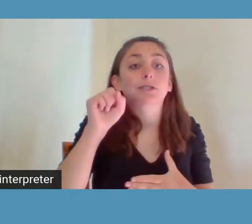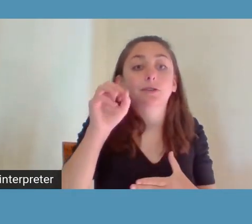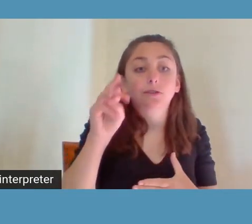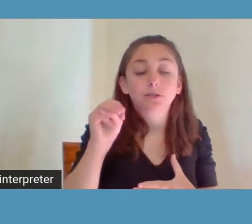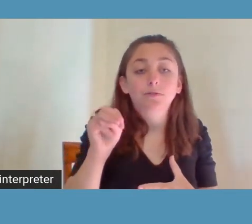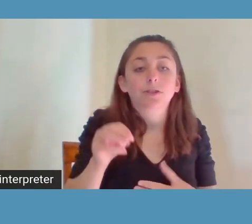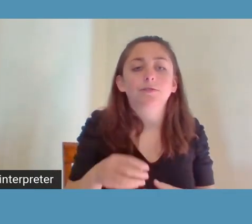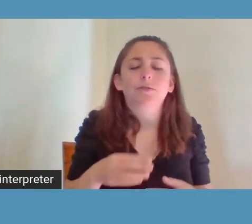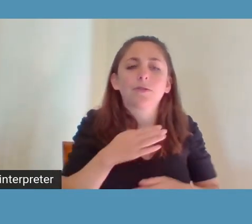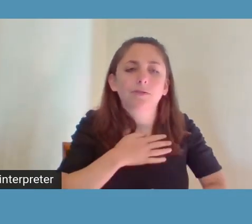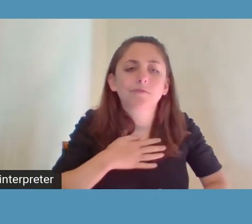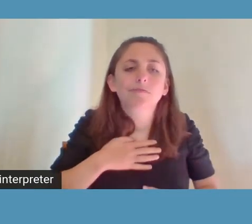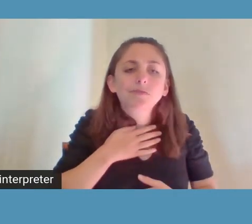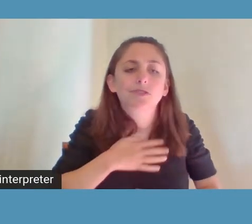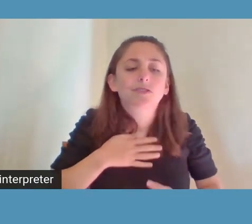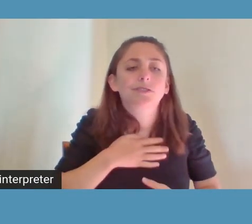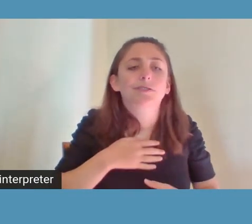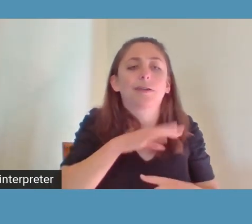really appreciate